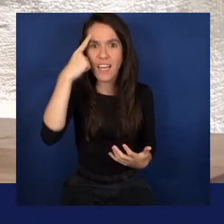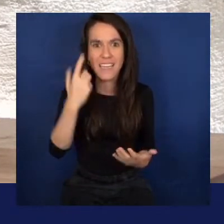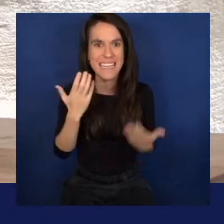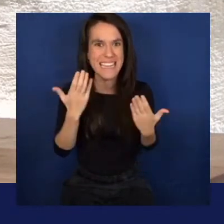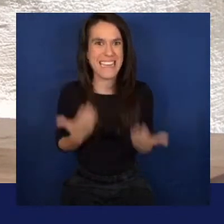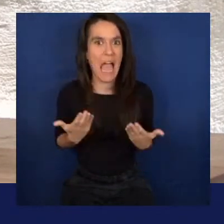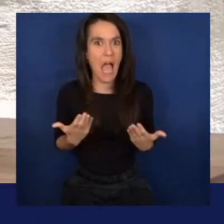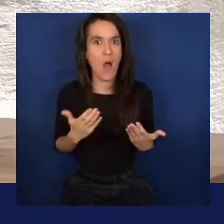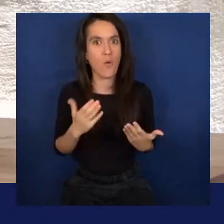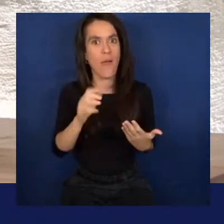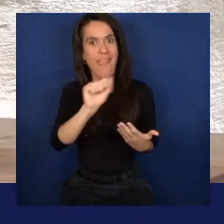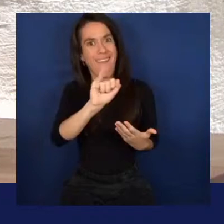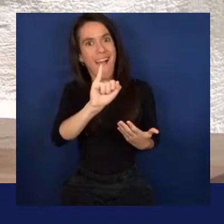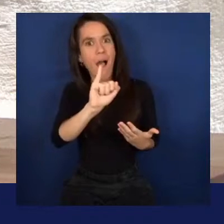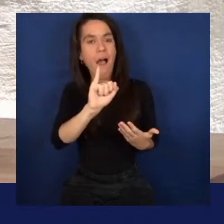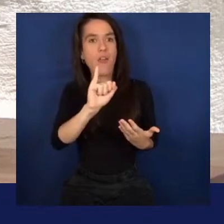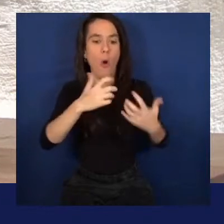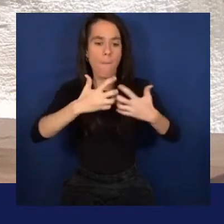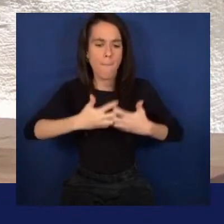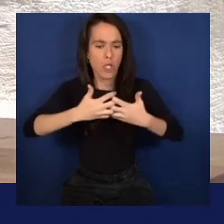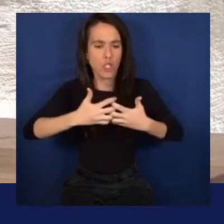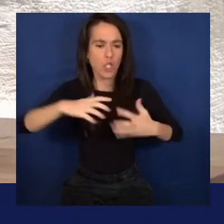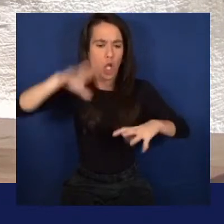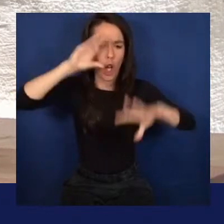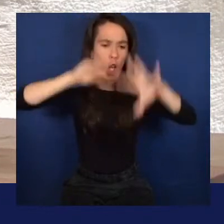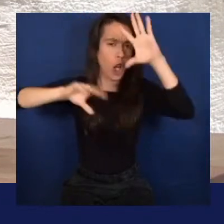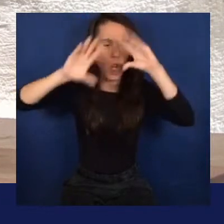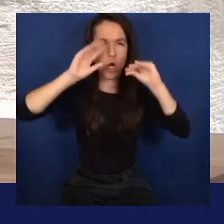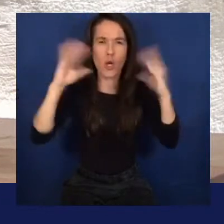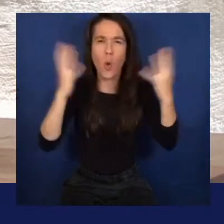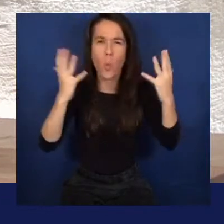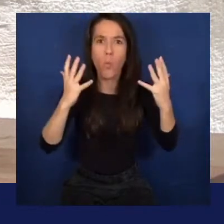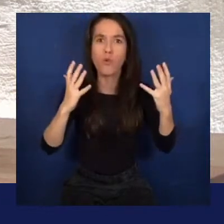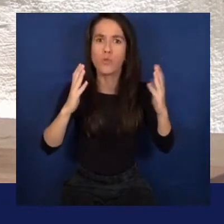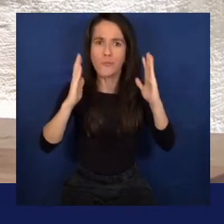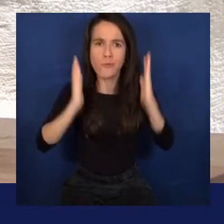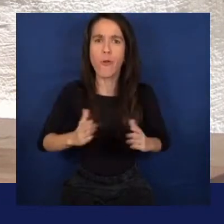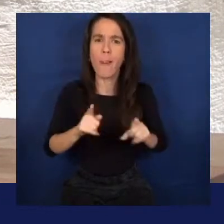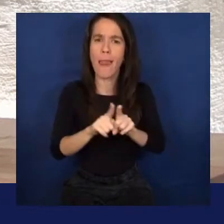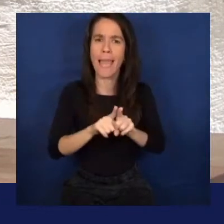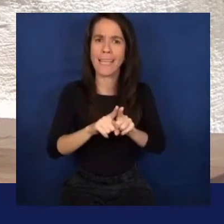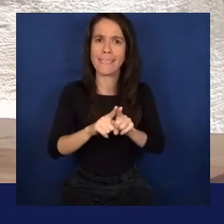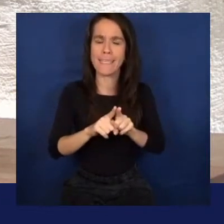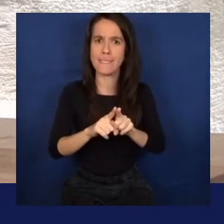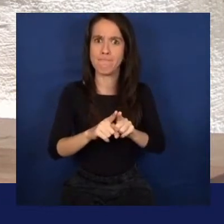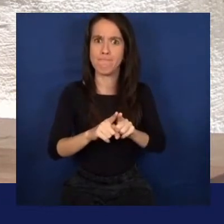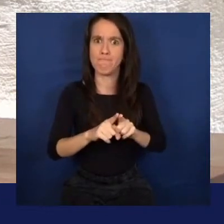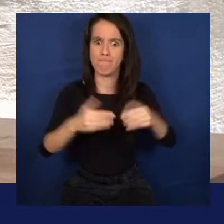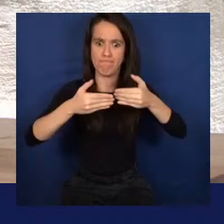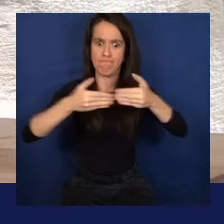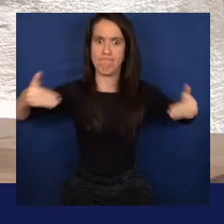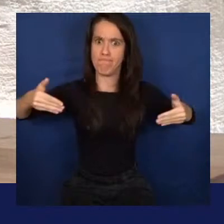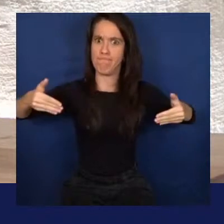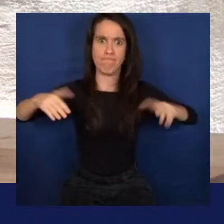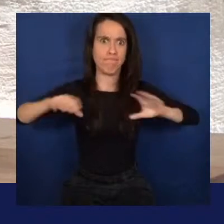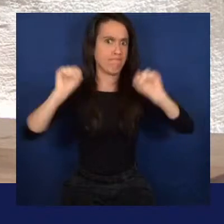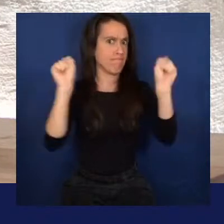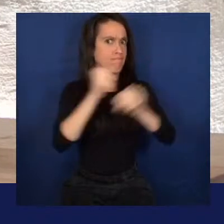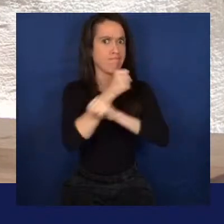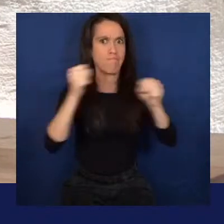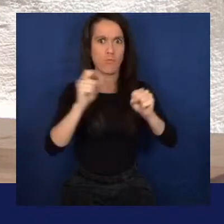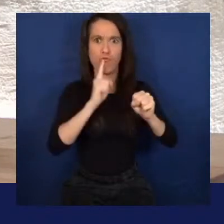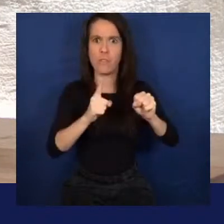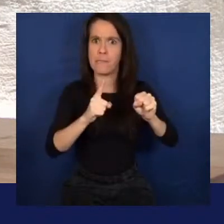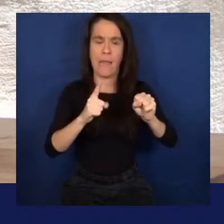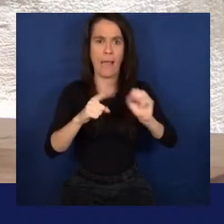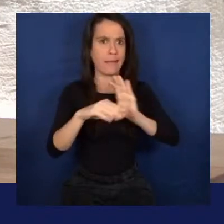learning or AI models? What do you think those should look like? What should they be? And we'll start with you, Miriam, and then we'll go over to